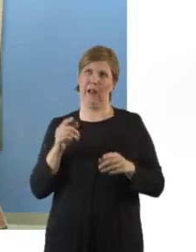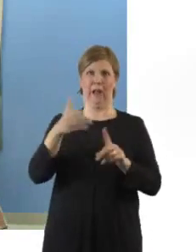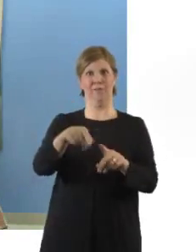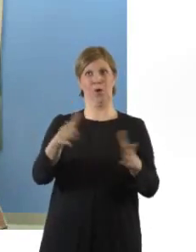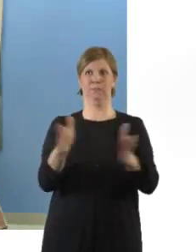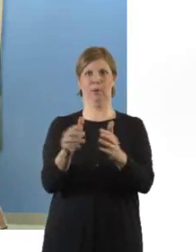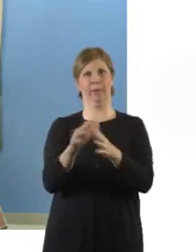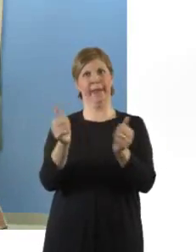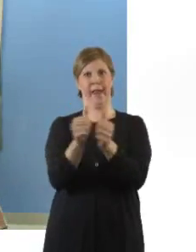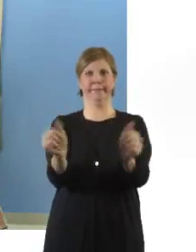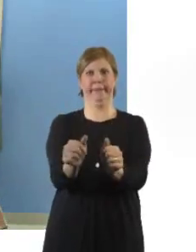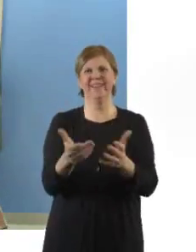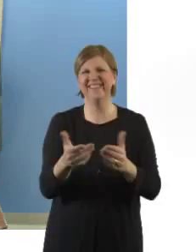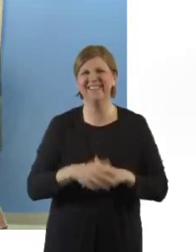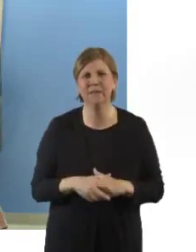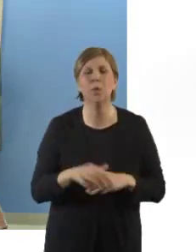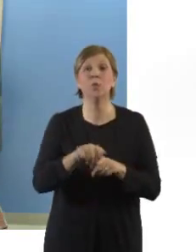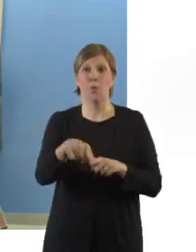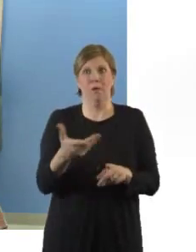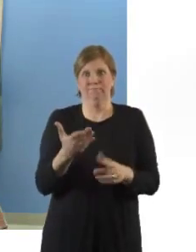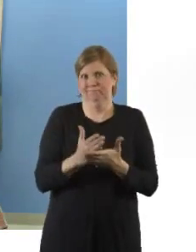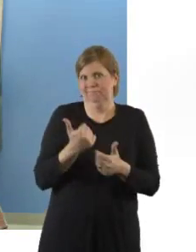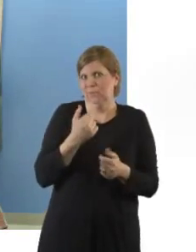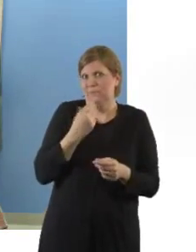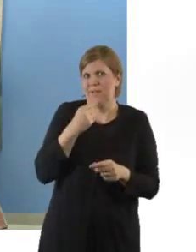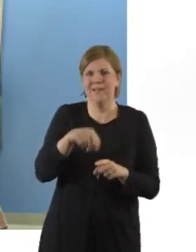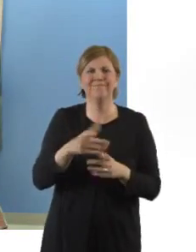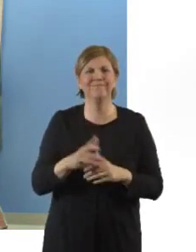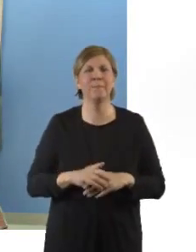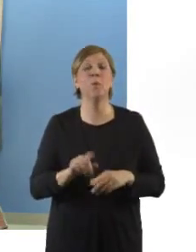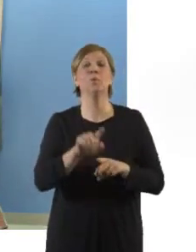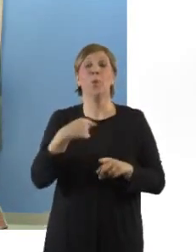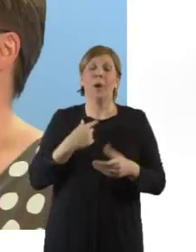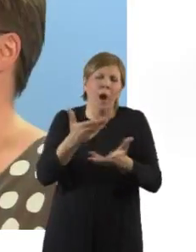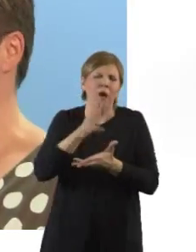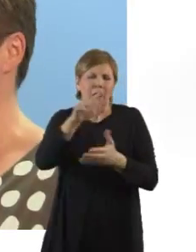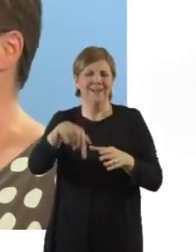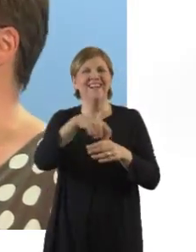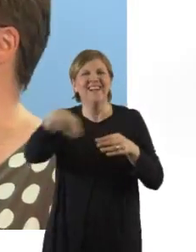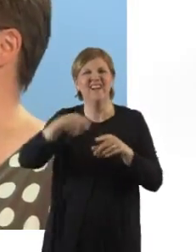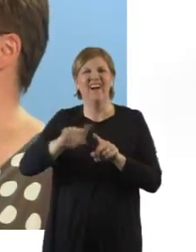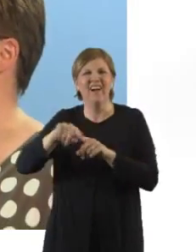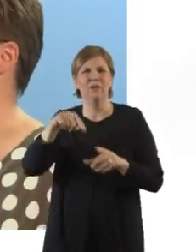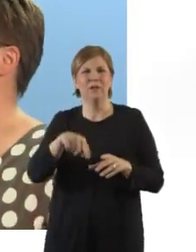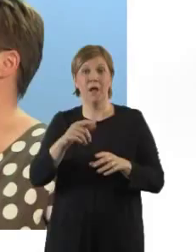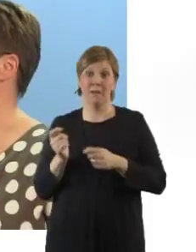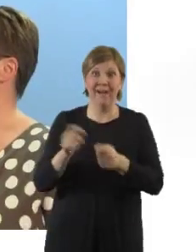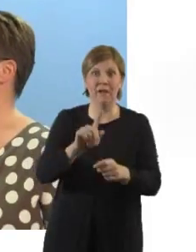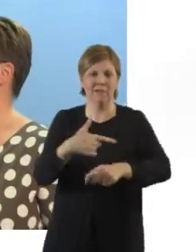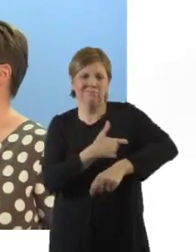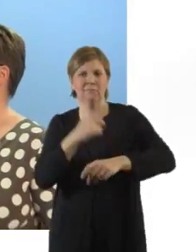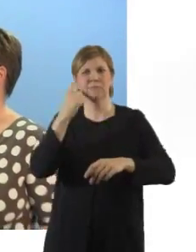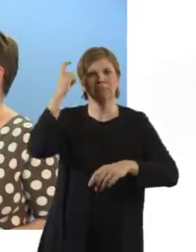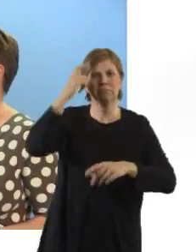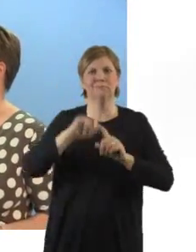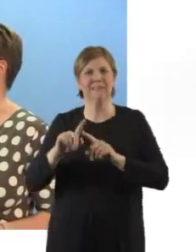and she's going to need some toiletries, and the small weekend size of toiletries is absolutely ideal. Okay, and speaking of toiletries, don't